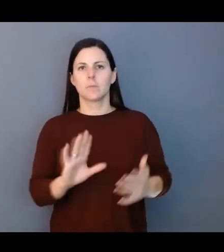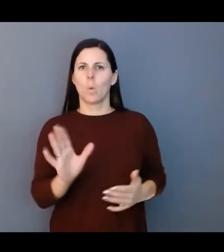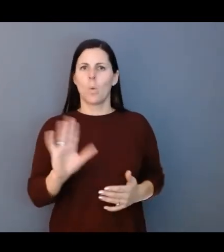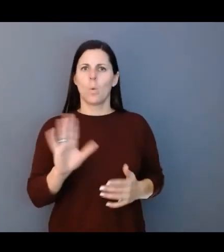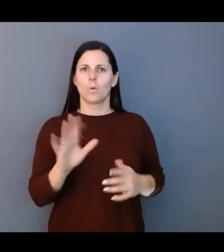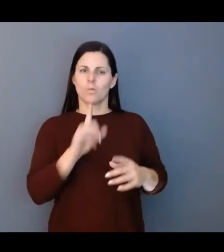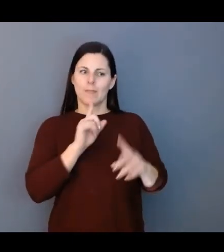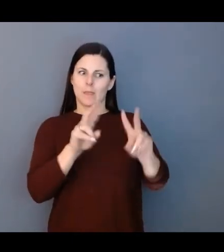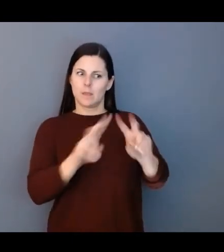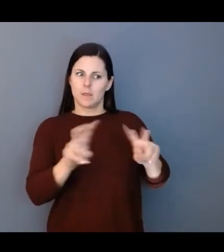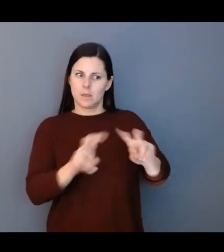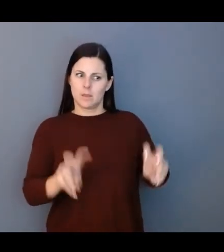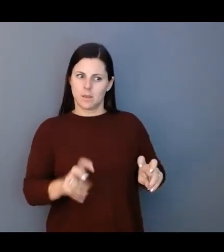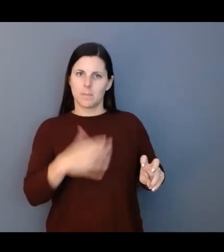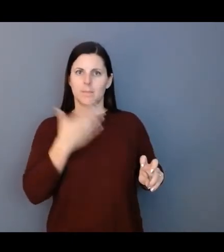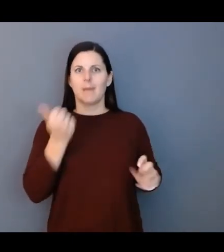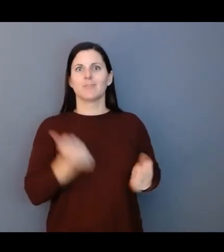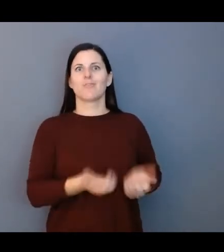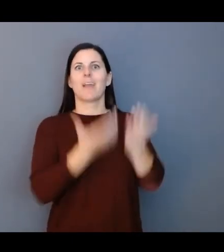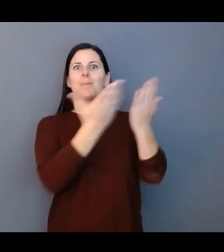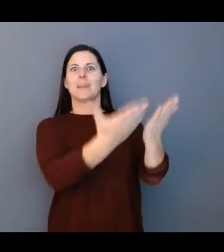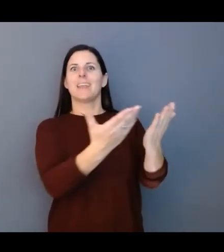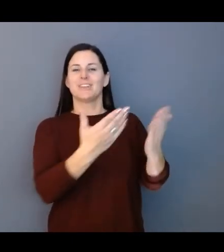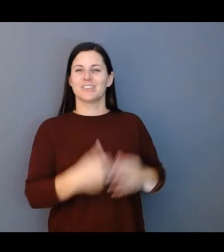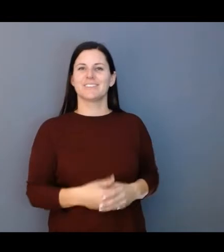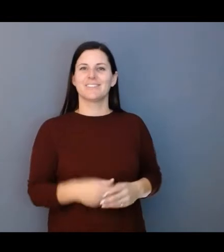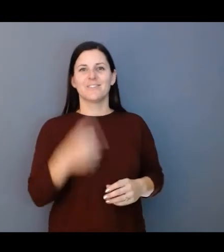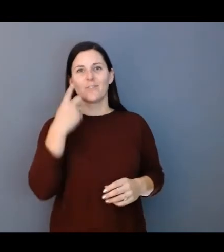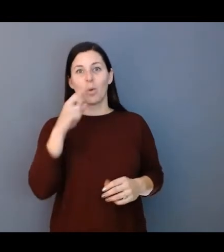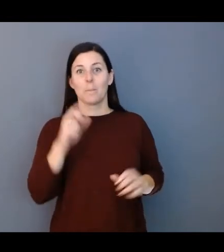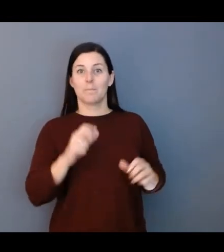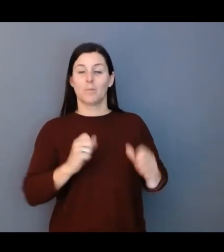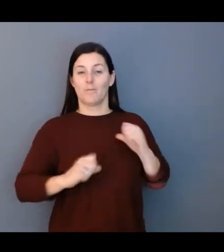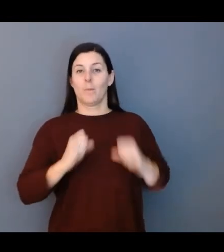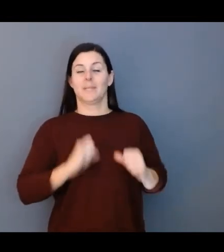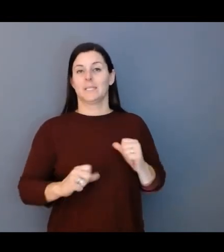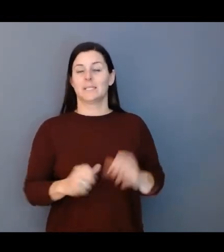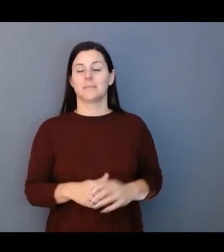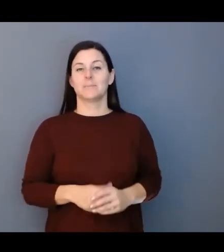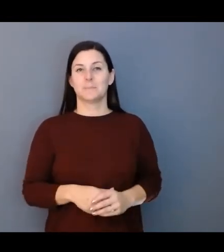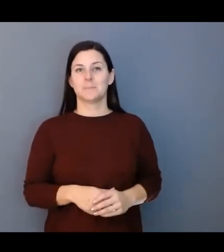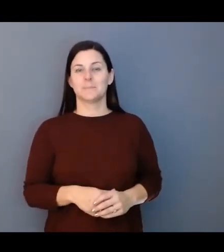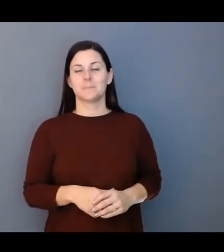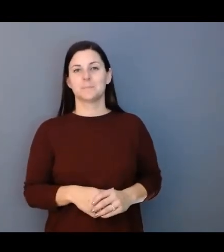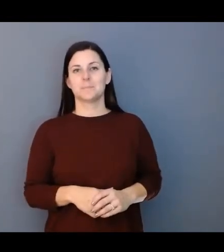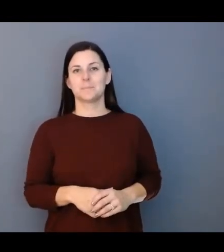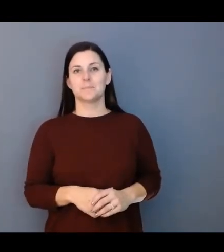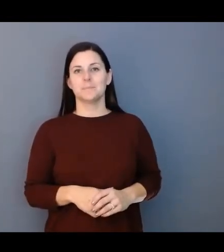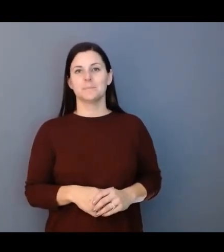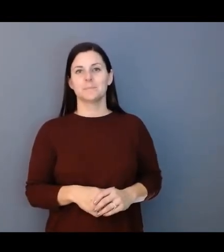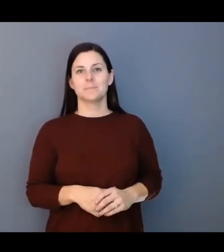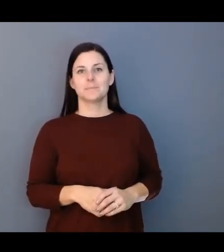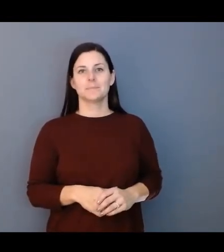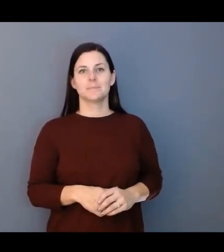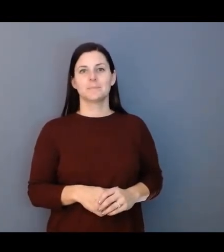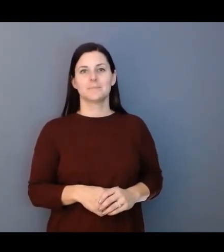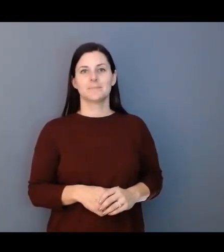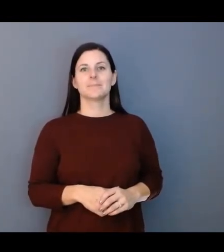also like giving the recommendation that is much better in terms of the performance. Okay. Awesome.